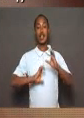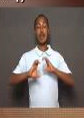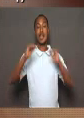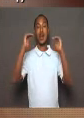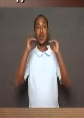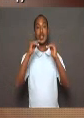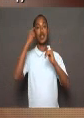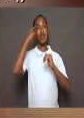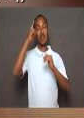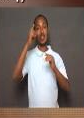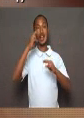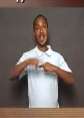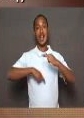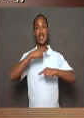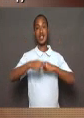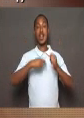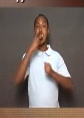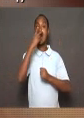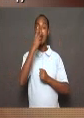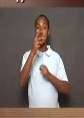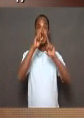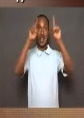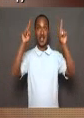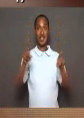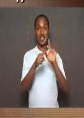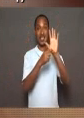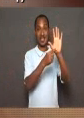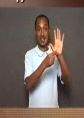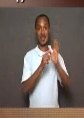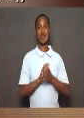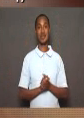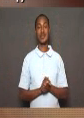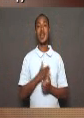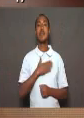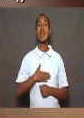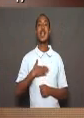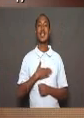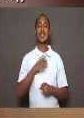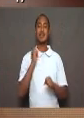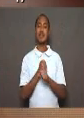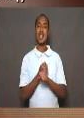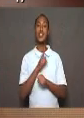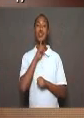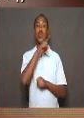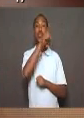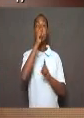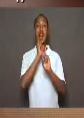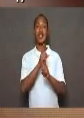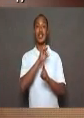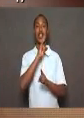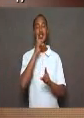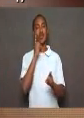chemical equation for the reaction looks like this. Please make sure your answer